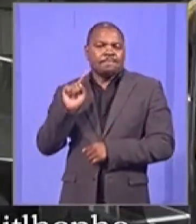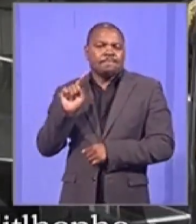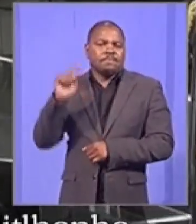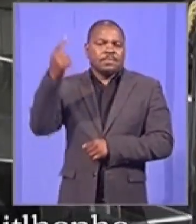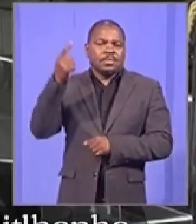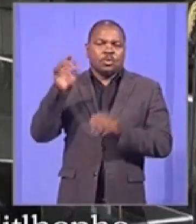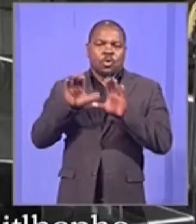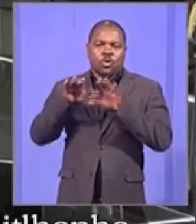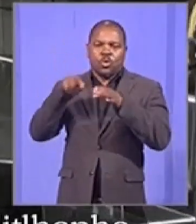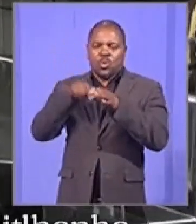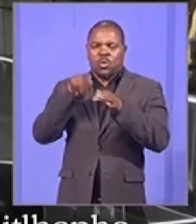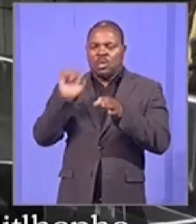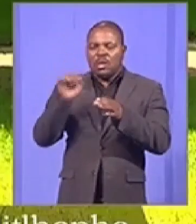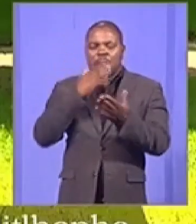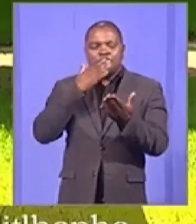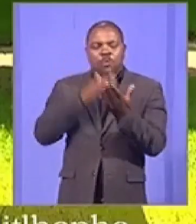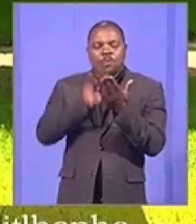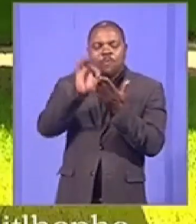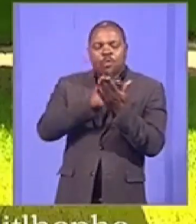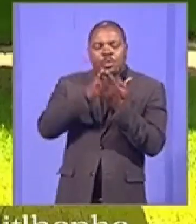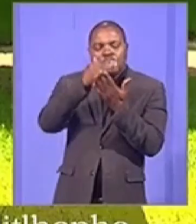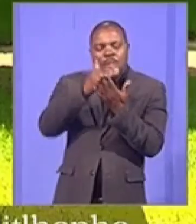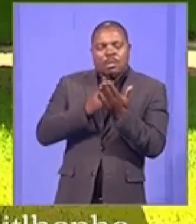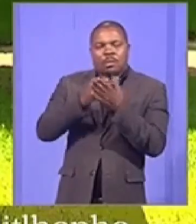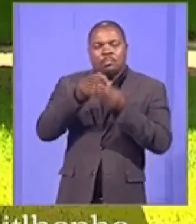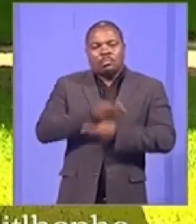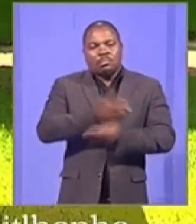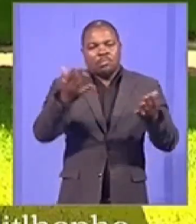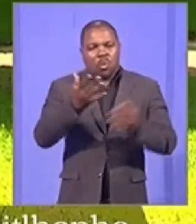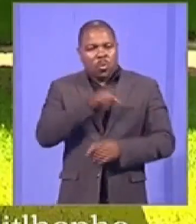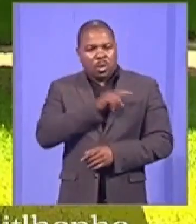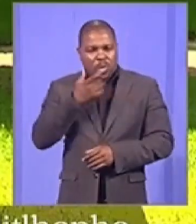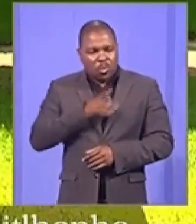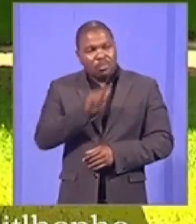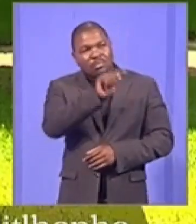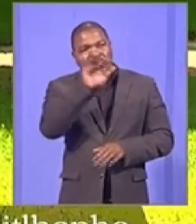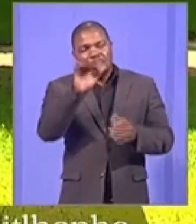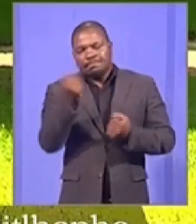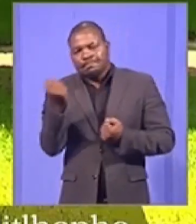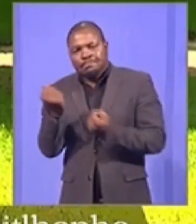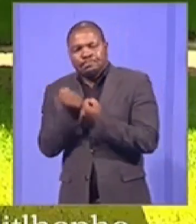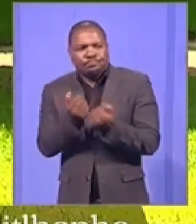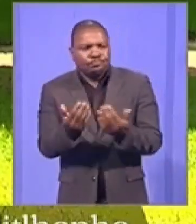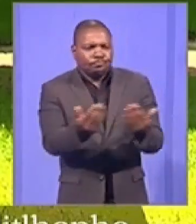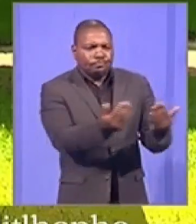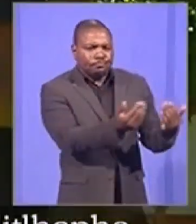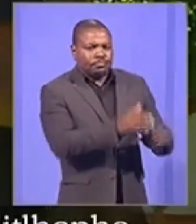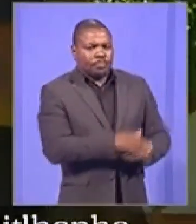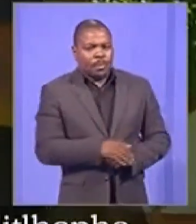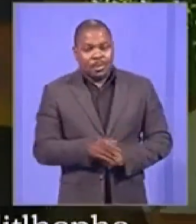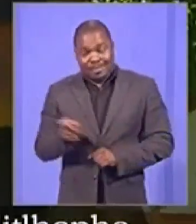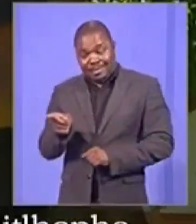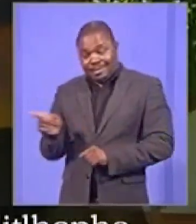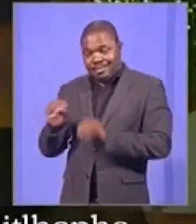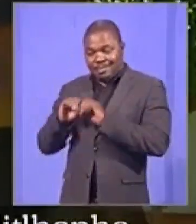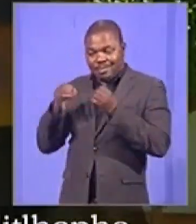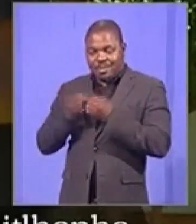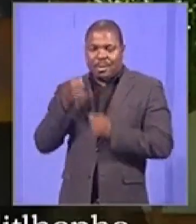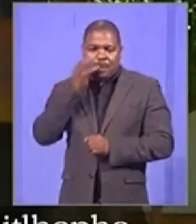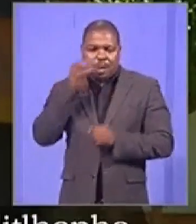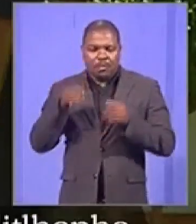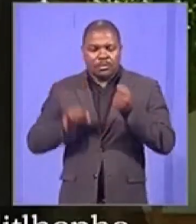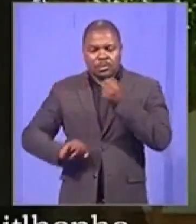thankgolola manifesto wa lone e ikaelela go itelekela ka mebila ka maitlhomo a go ngoka ke monokeng ya batlhophi. Lekoko la re ke monokeng ya lone